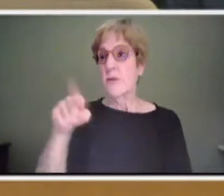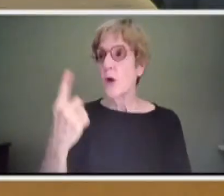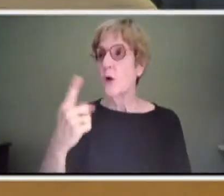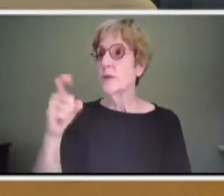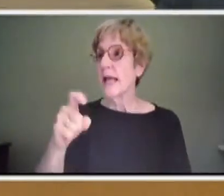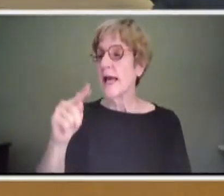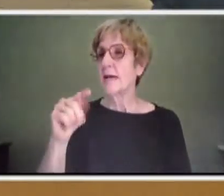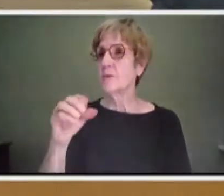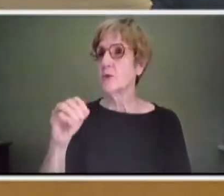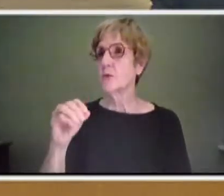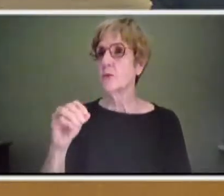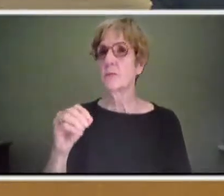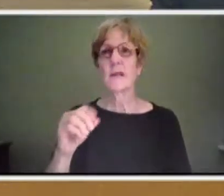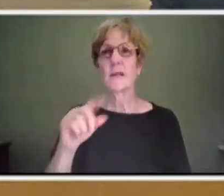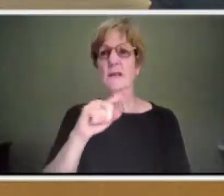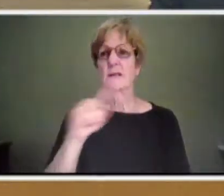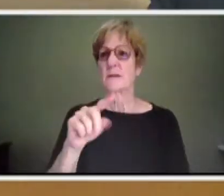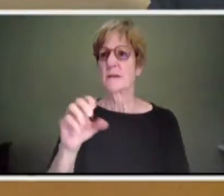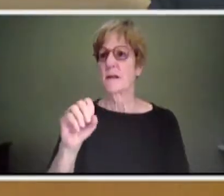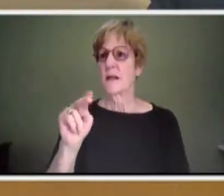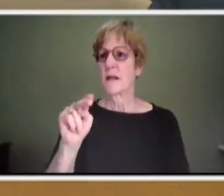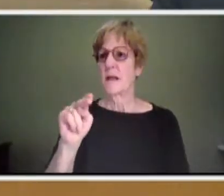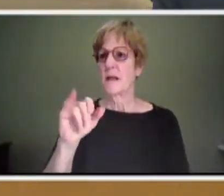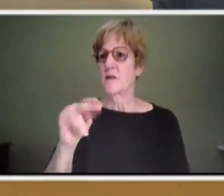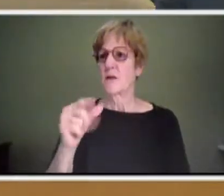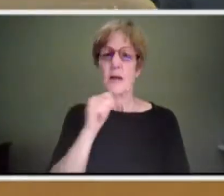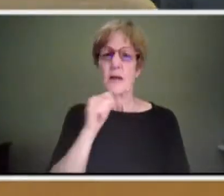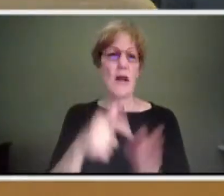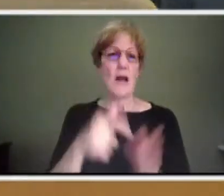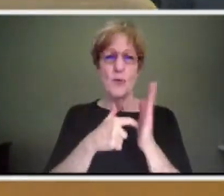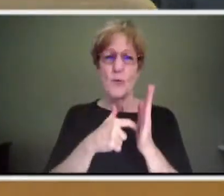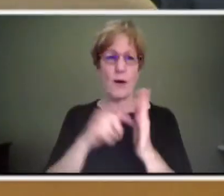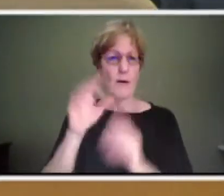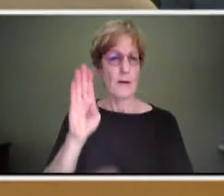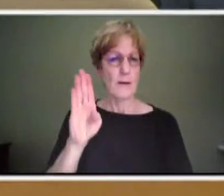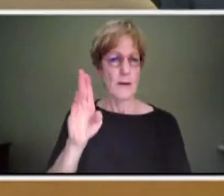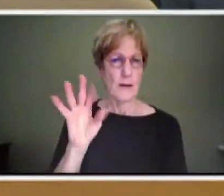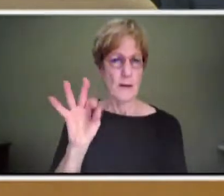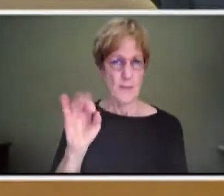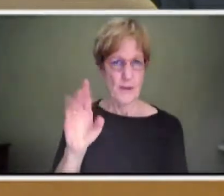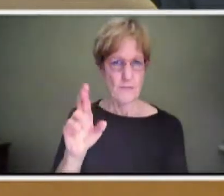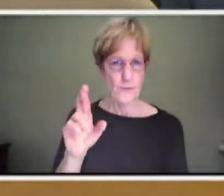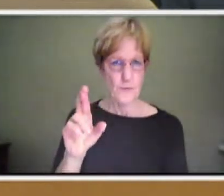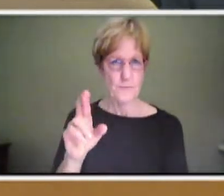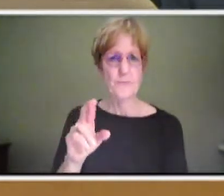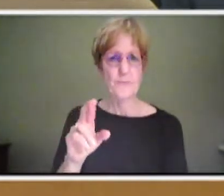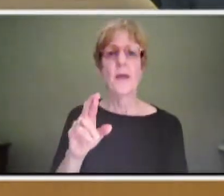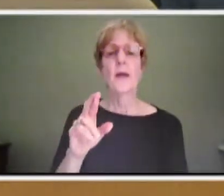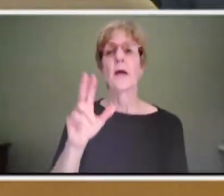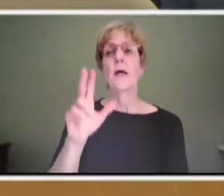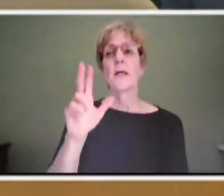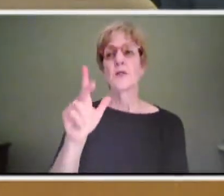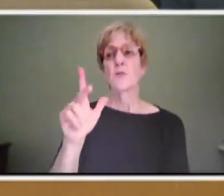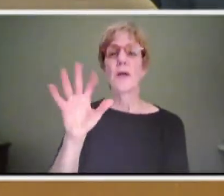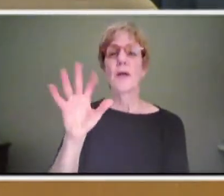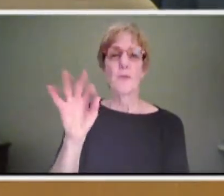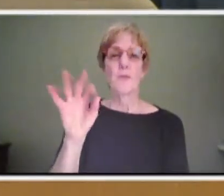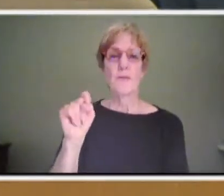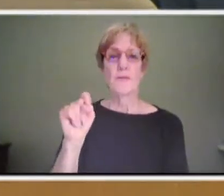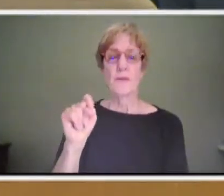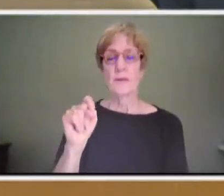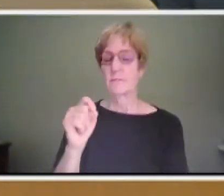I guess, the zoning, they're not required to do any buffer. And so they're going to do 23 feet. That's about a 2-car